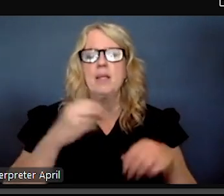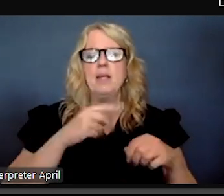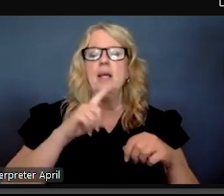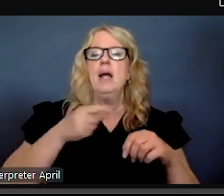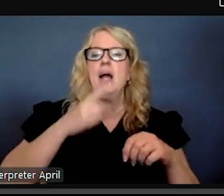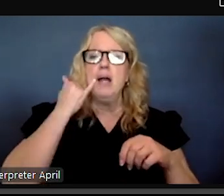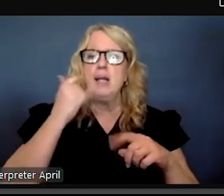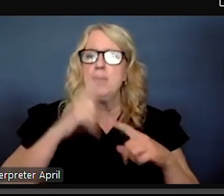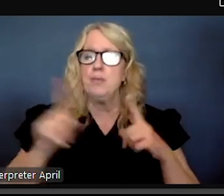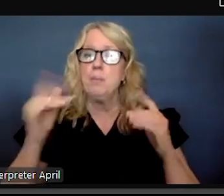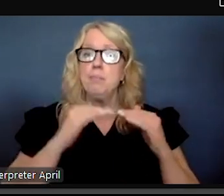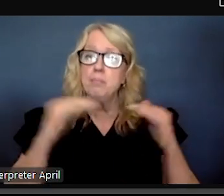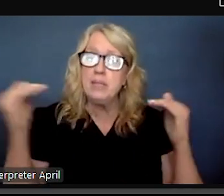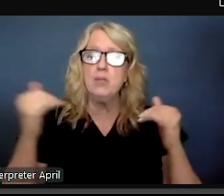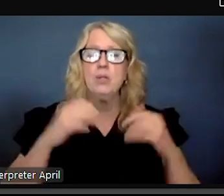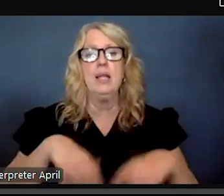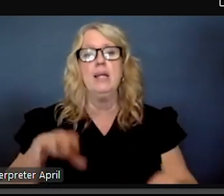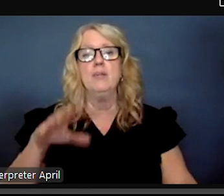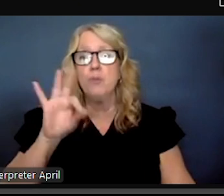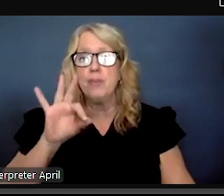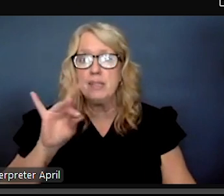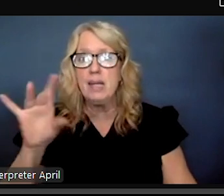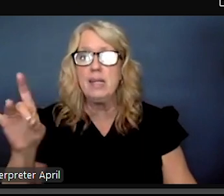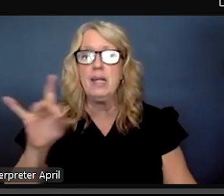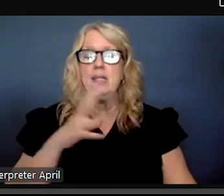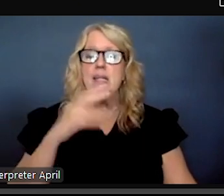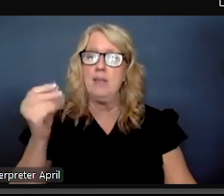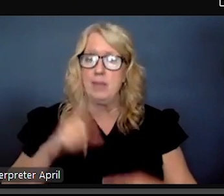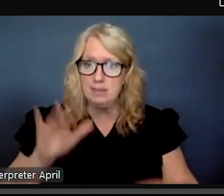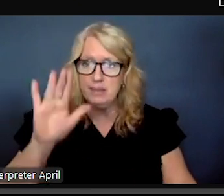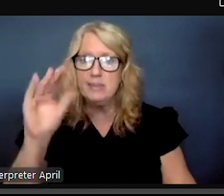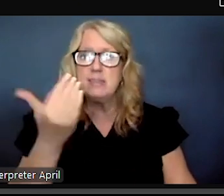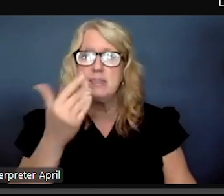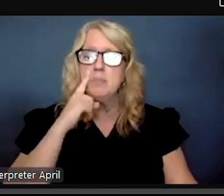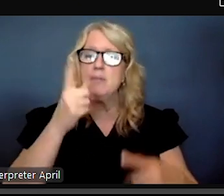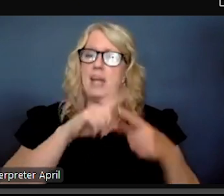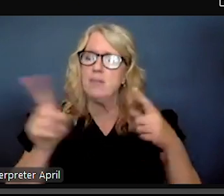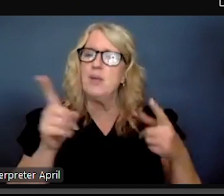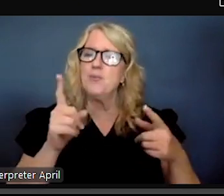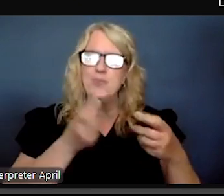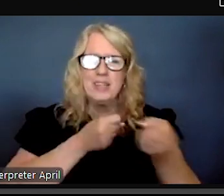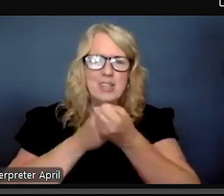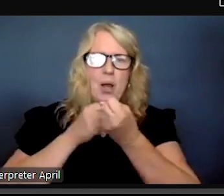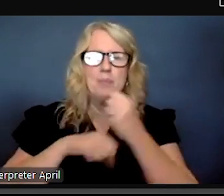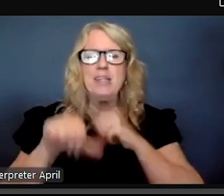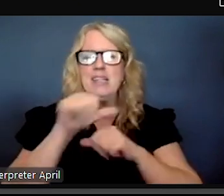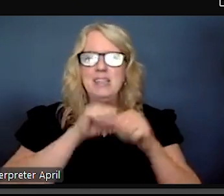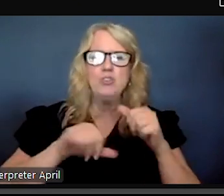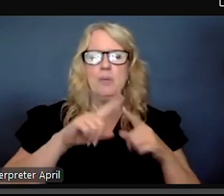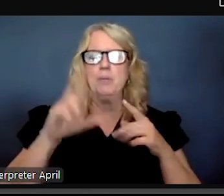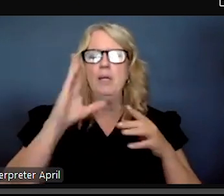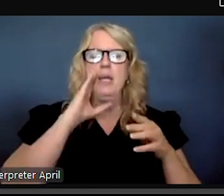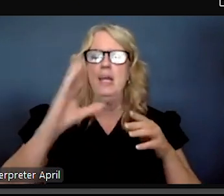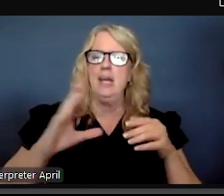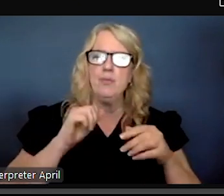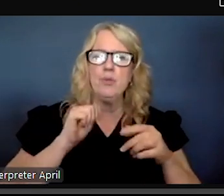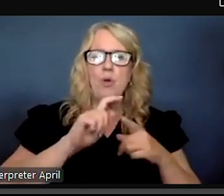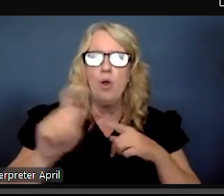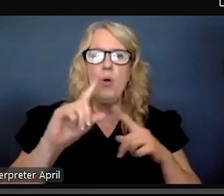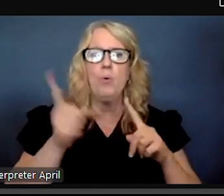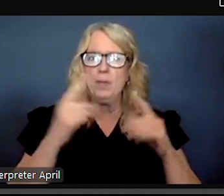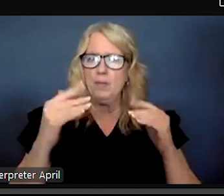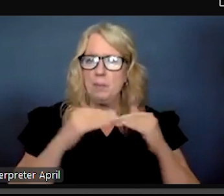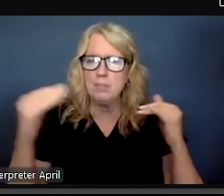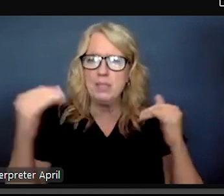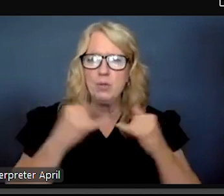line didn't reduce calls to the 988, that it did seem like they really complement each other. You didn't see a reduction in 988 calls when the peer line